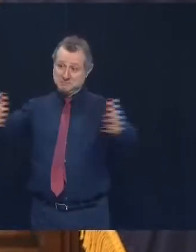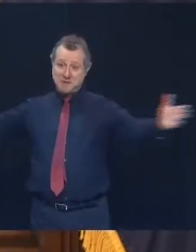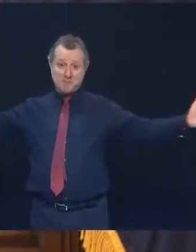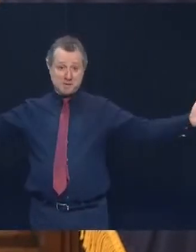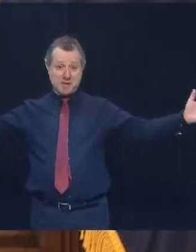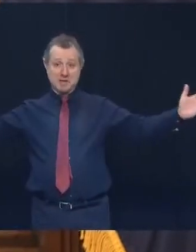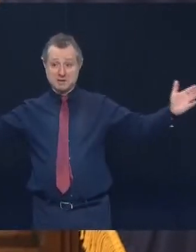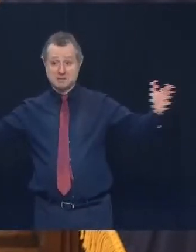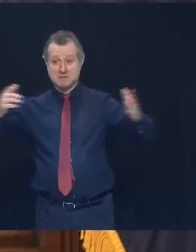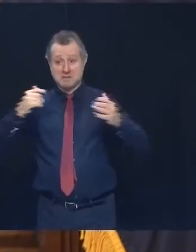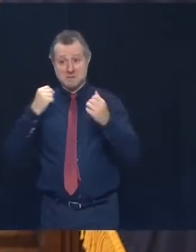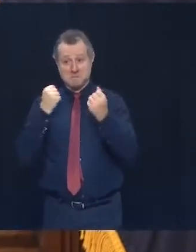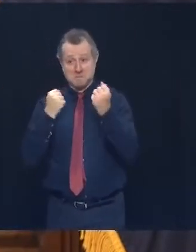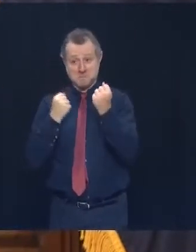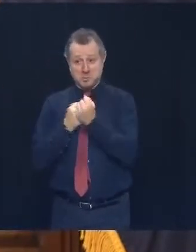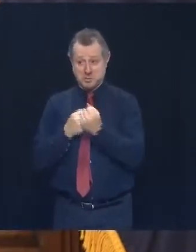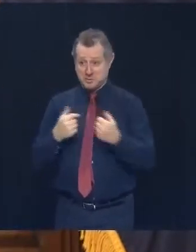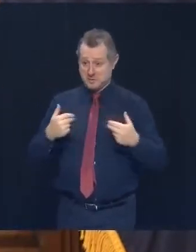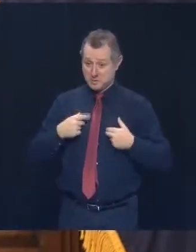I've done